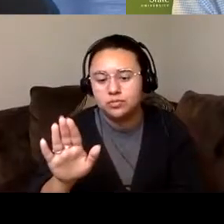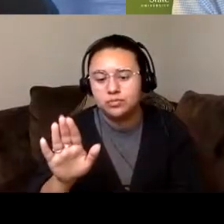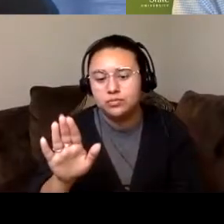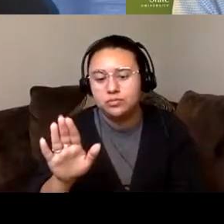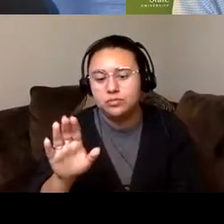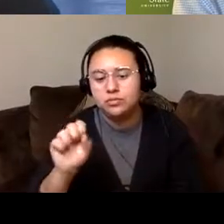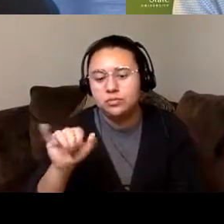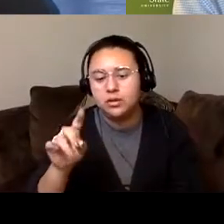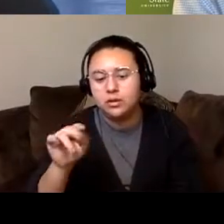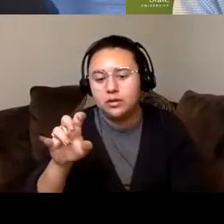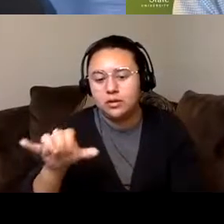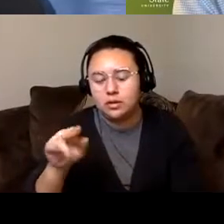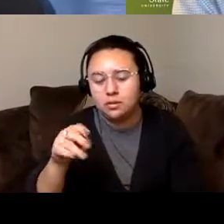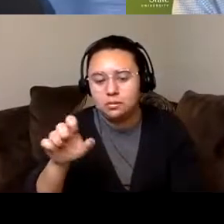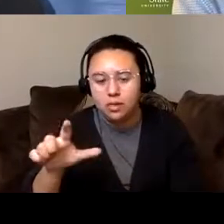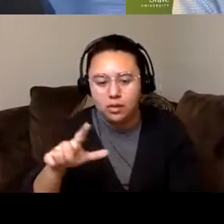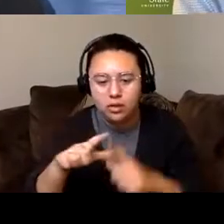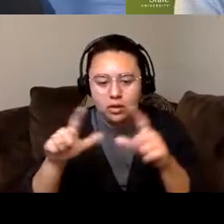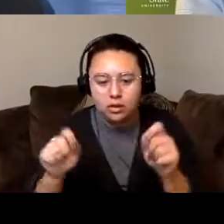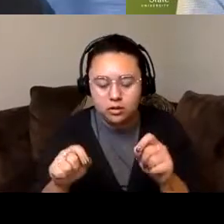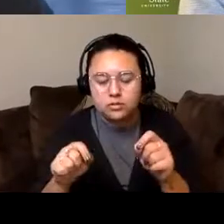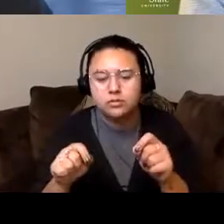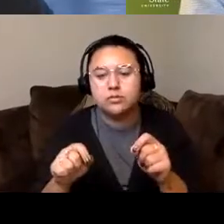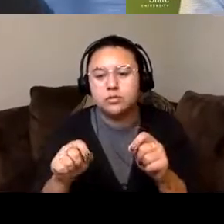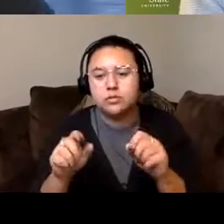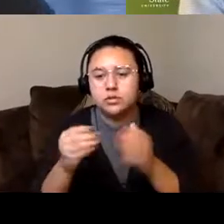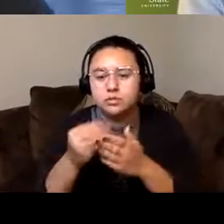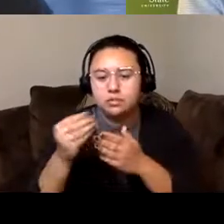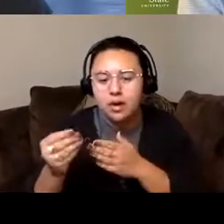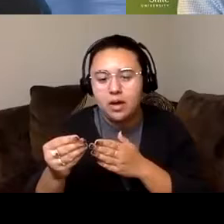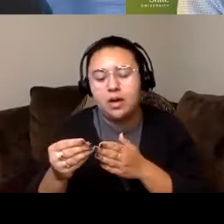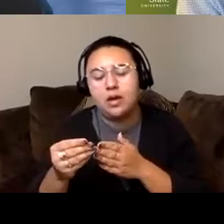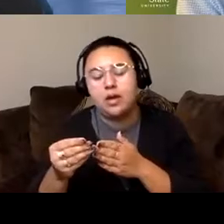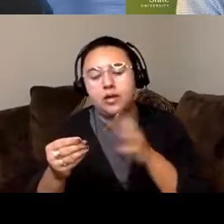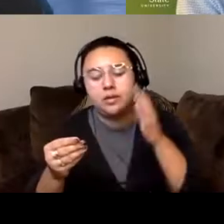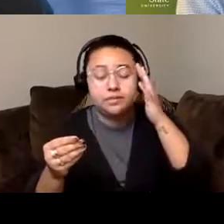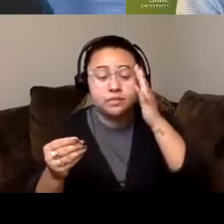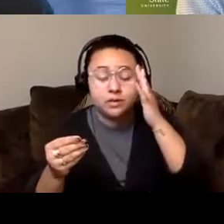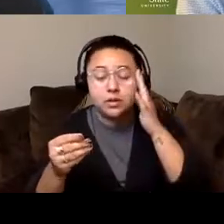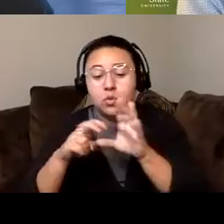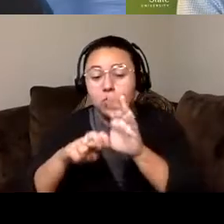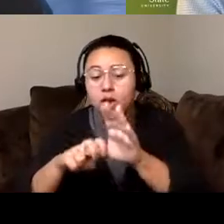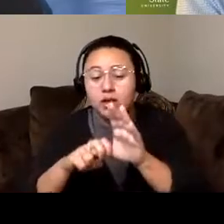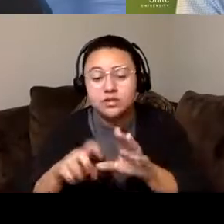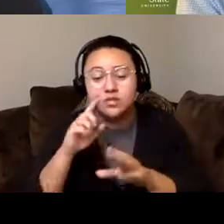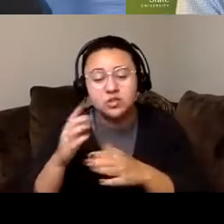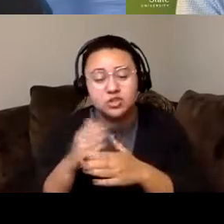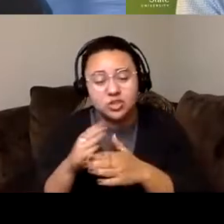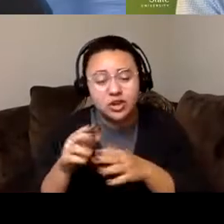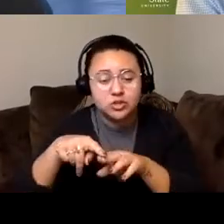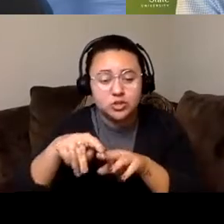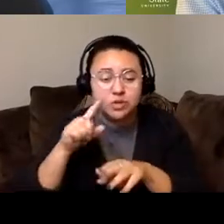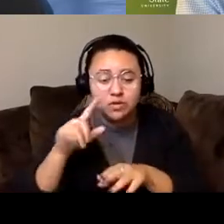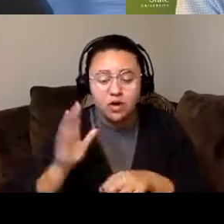your Sydney Opal card to be able to purchase fares on shared scooters for Lime. So that's another